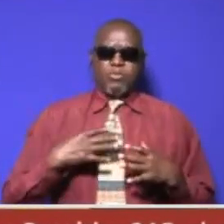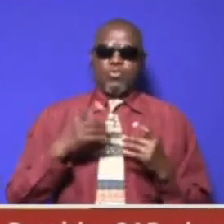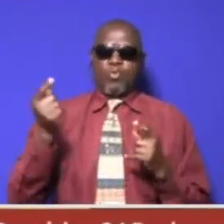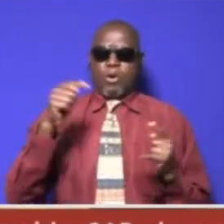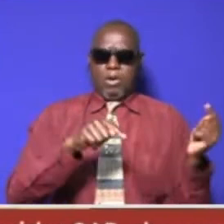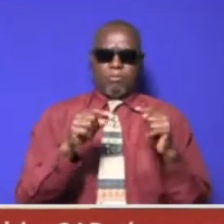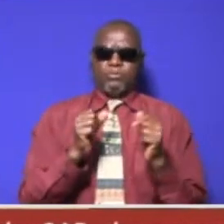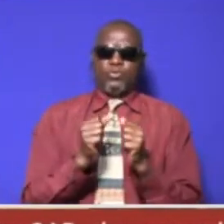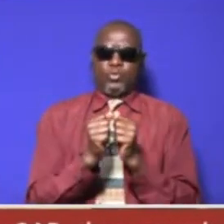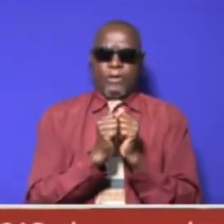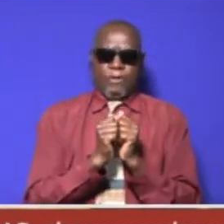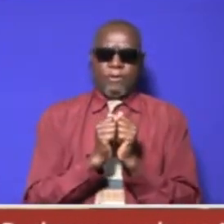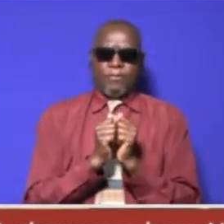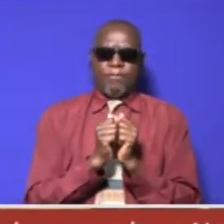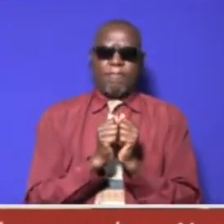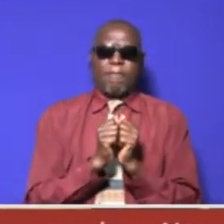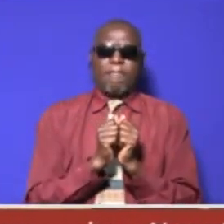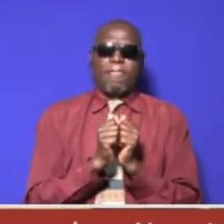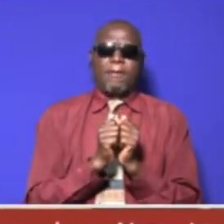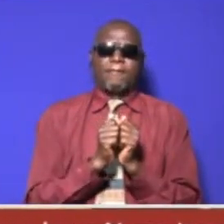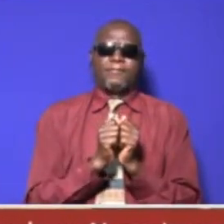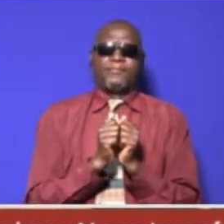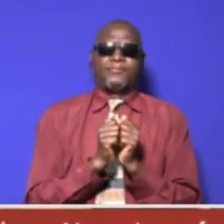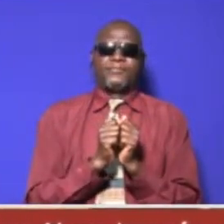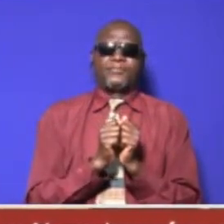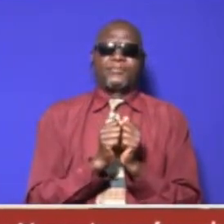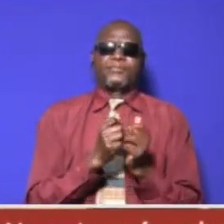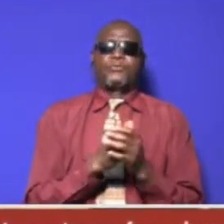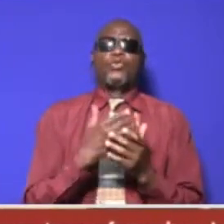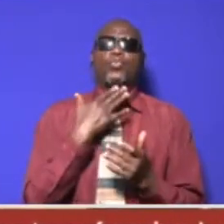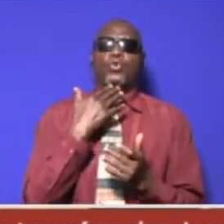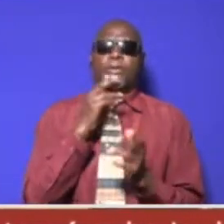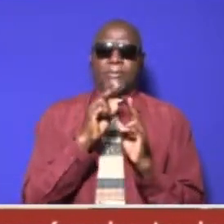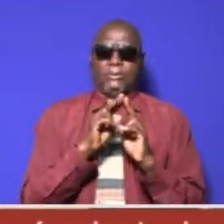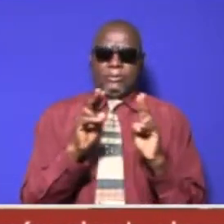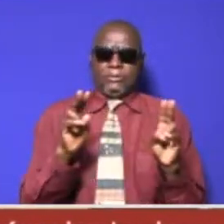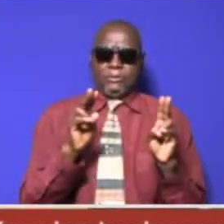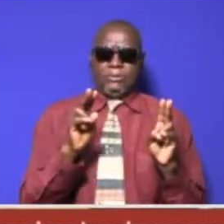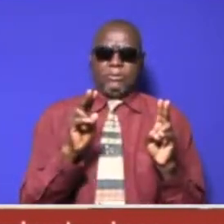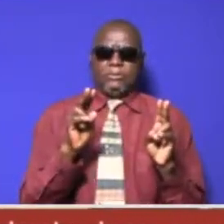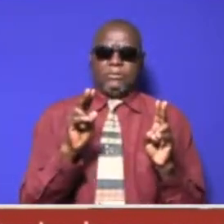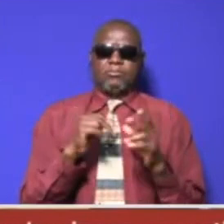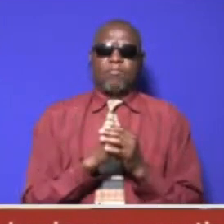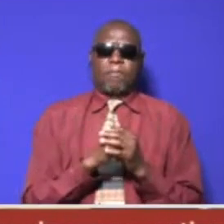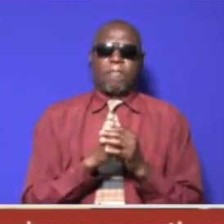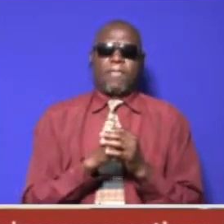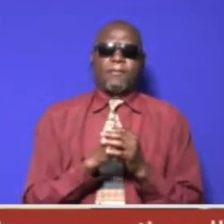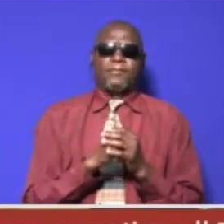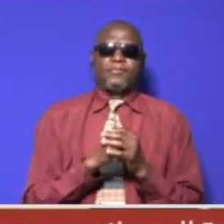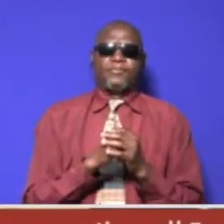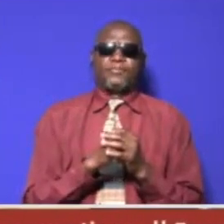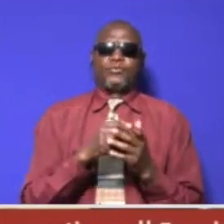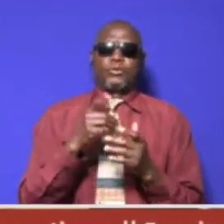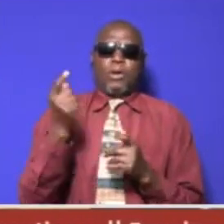together and to build the Sudan we want, one of peace and justice and equality. We see the upcoming